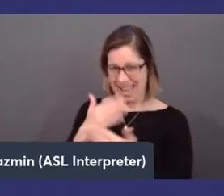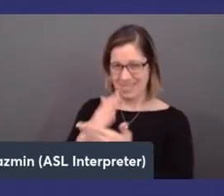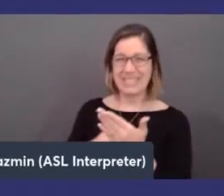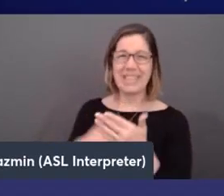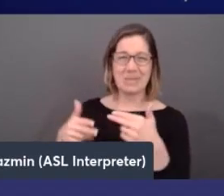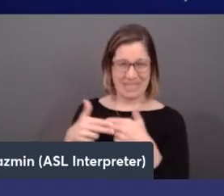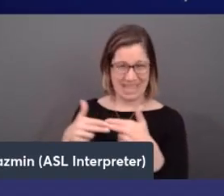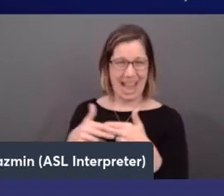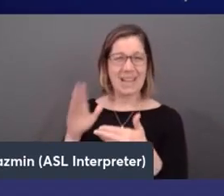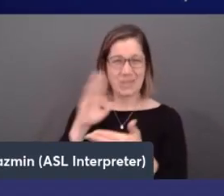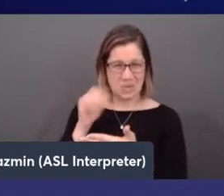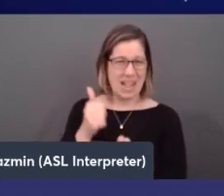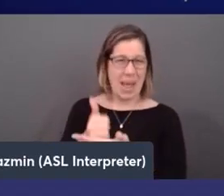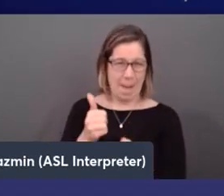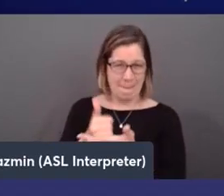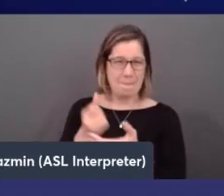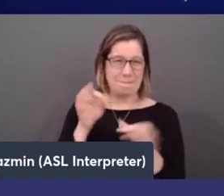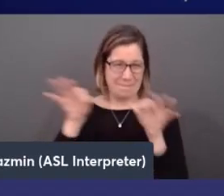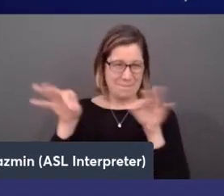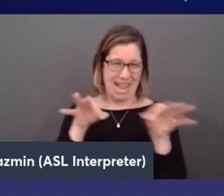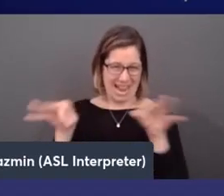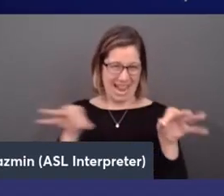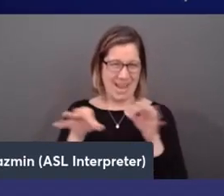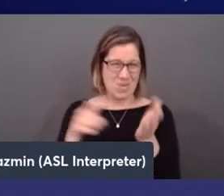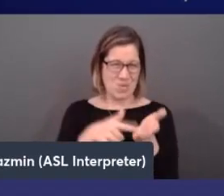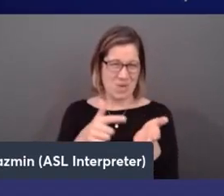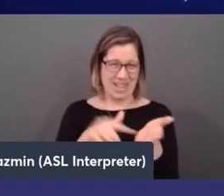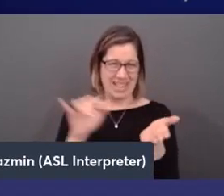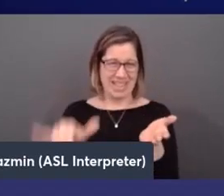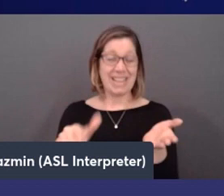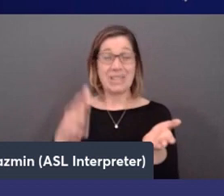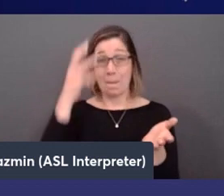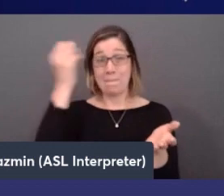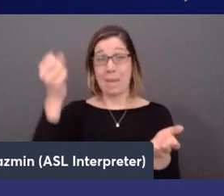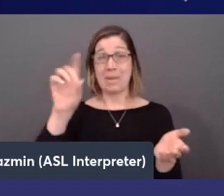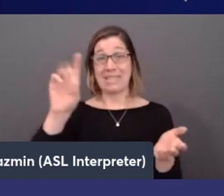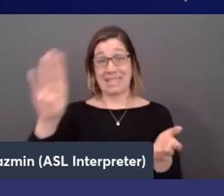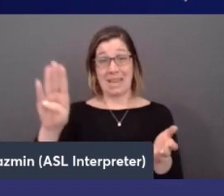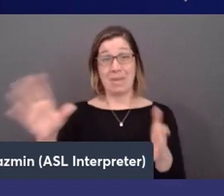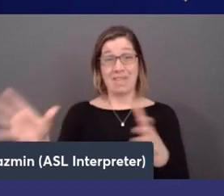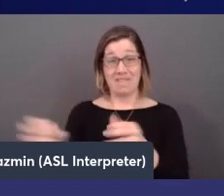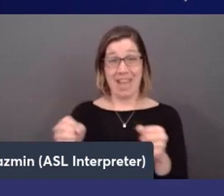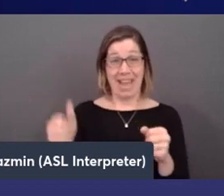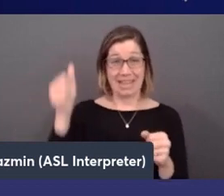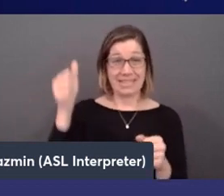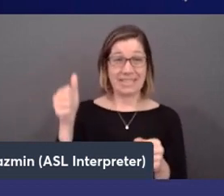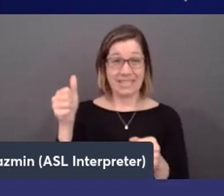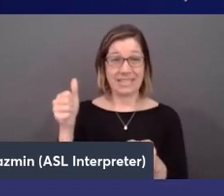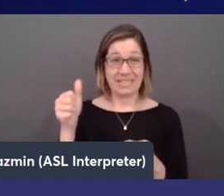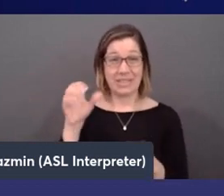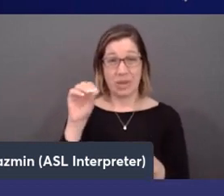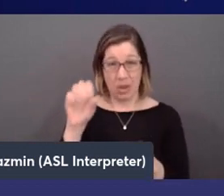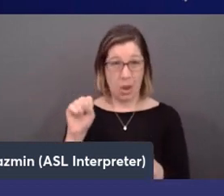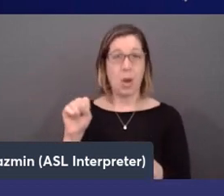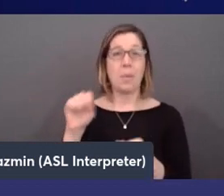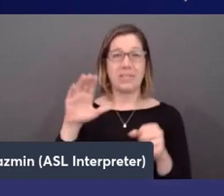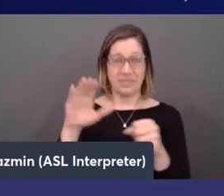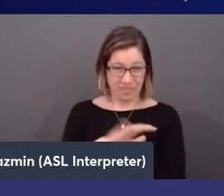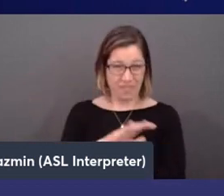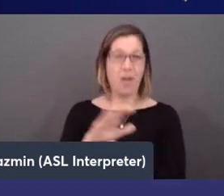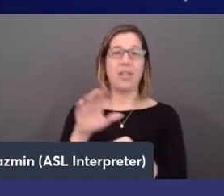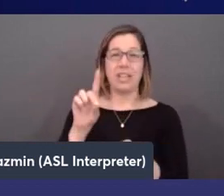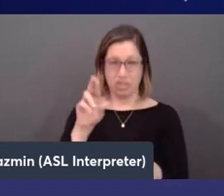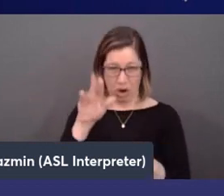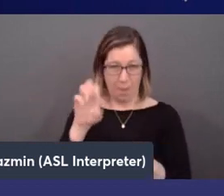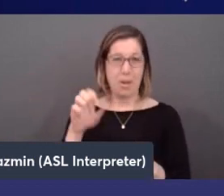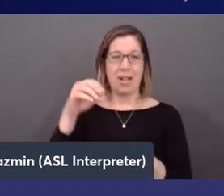will help understand what it is, right? All So right. MemoryDB is the fastest NoSQL fully durable in-memory database.